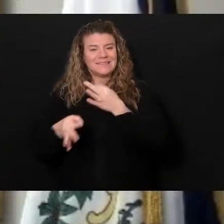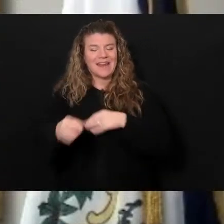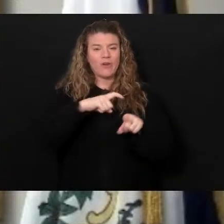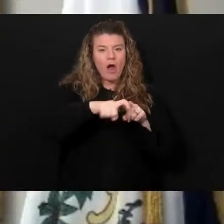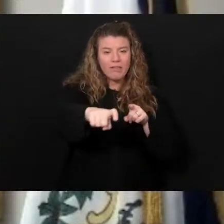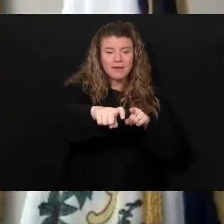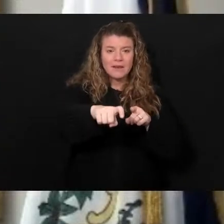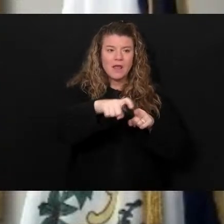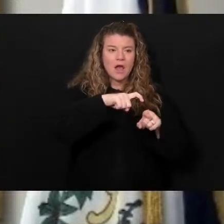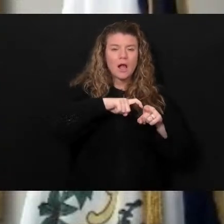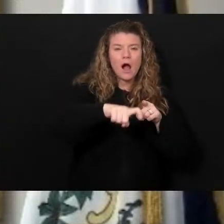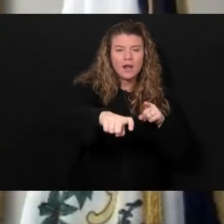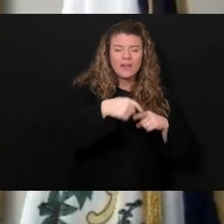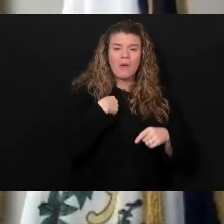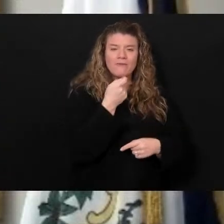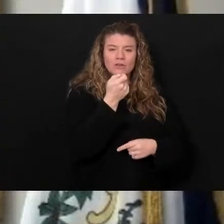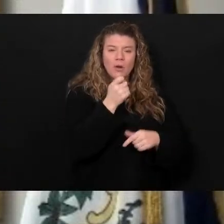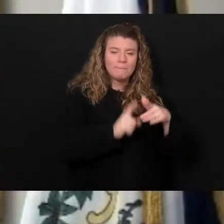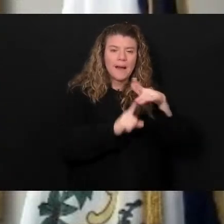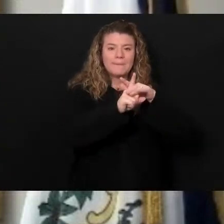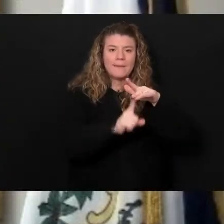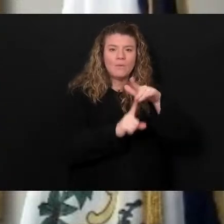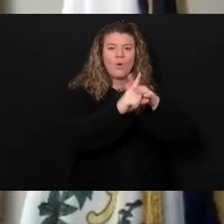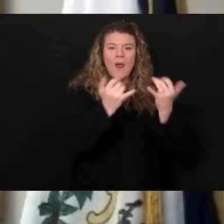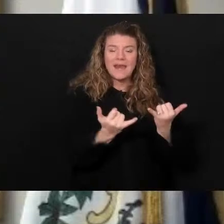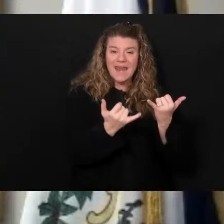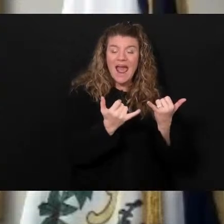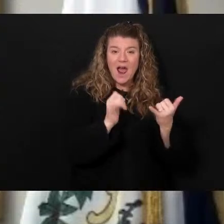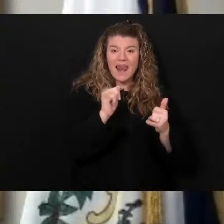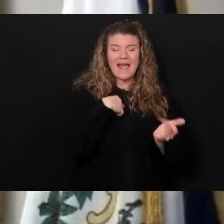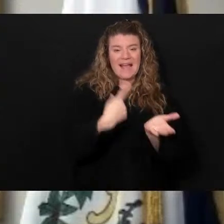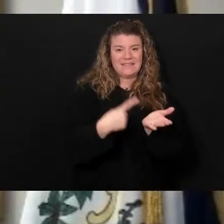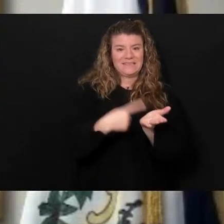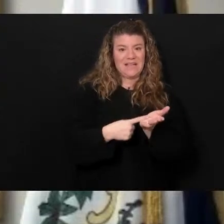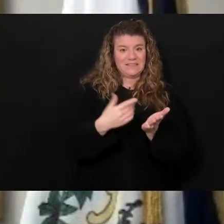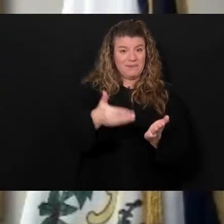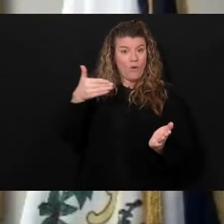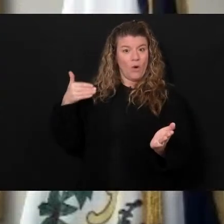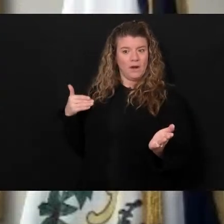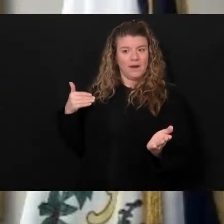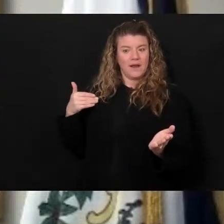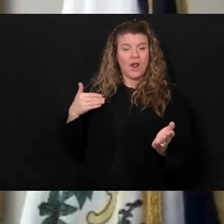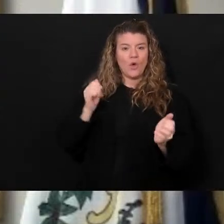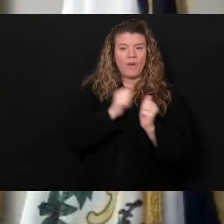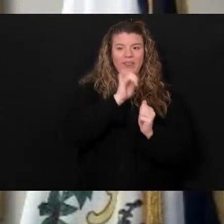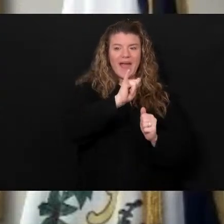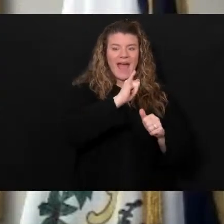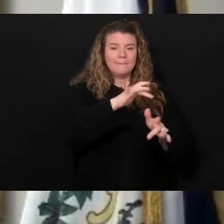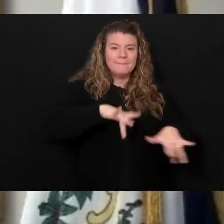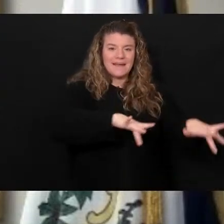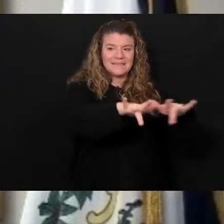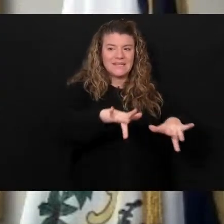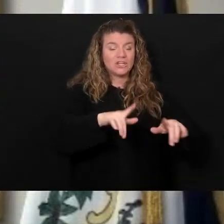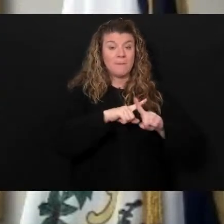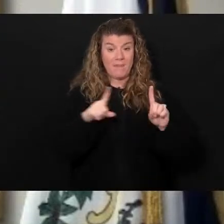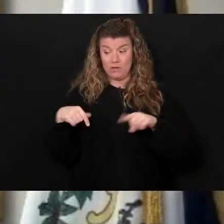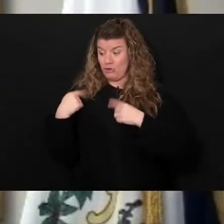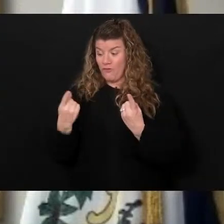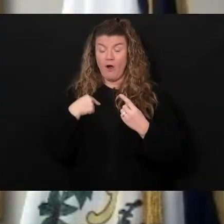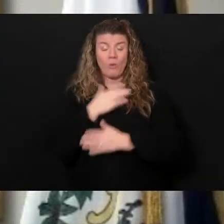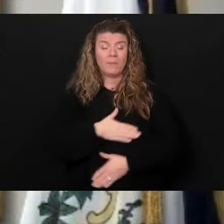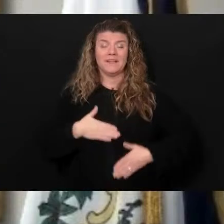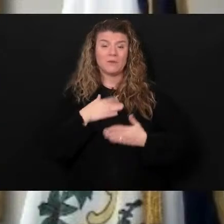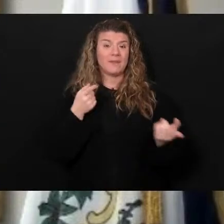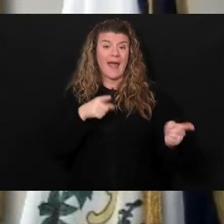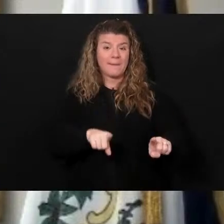call-in, we're having a little bump in the road as I talked about earlier, but we're pleased with the way things are going right now.